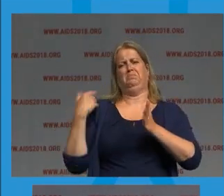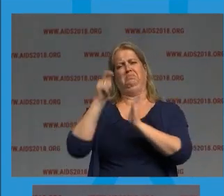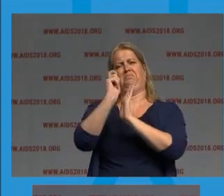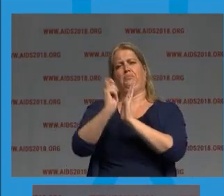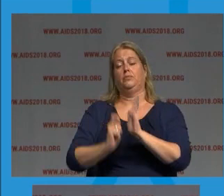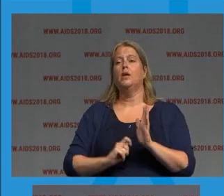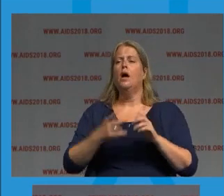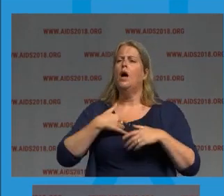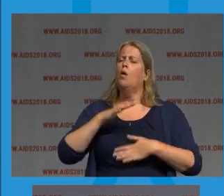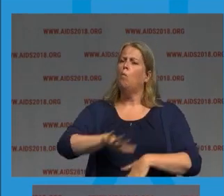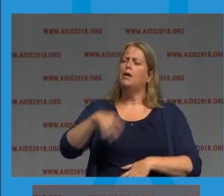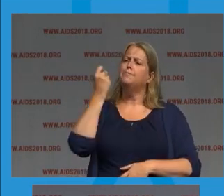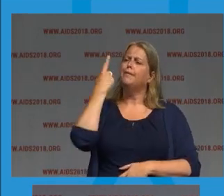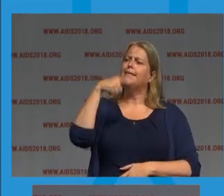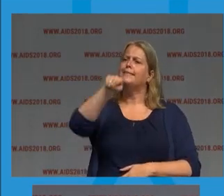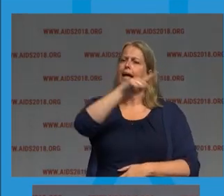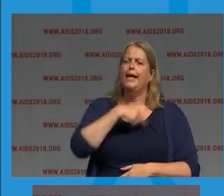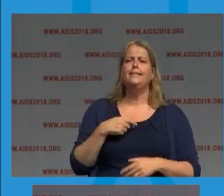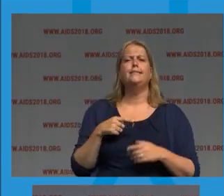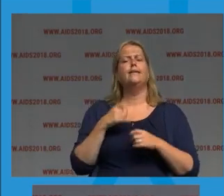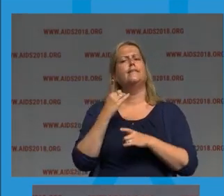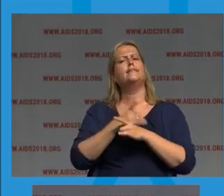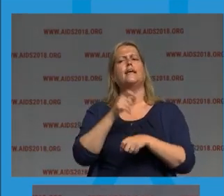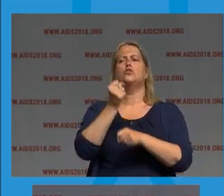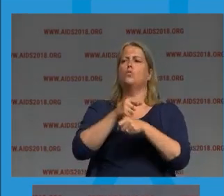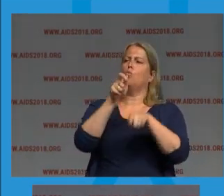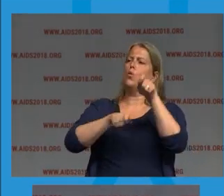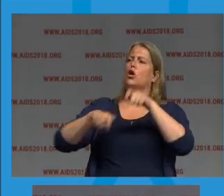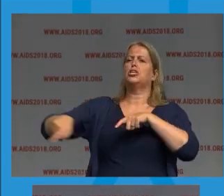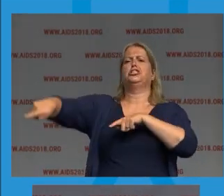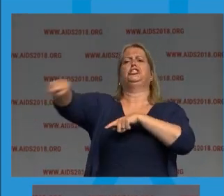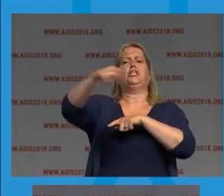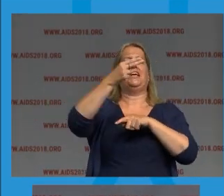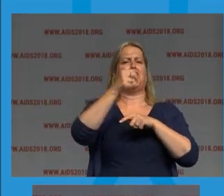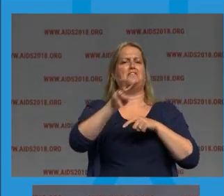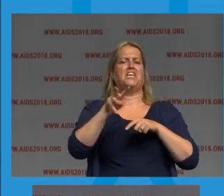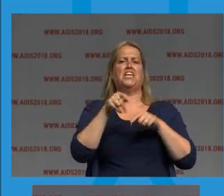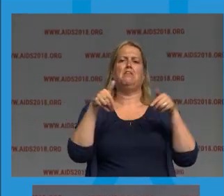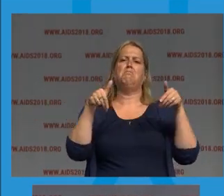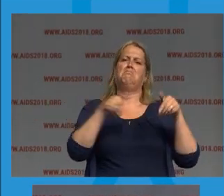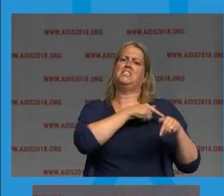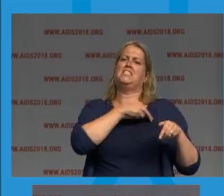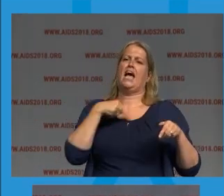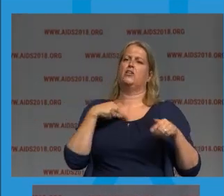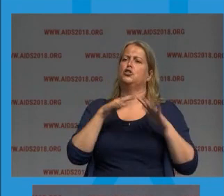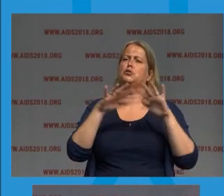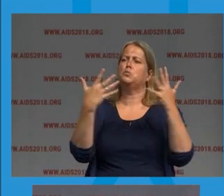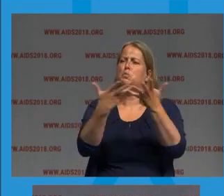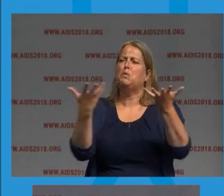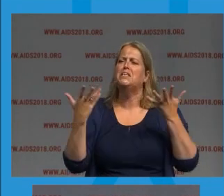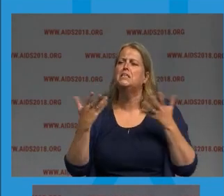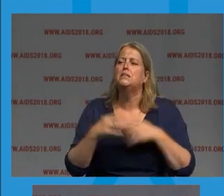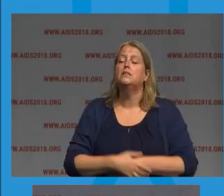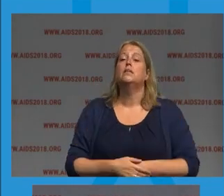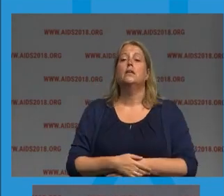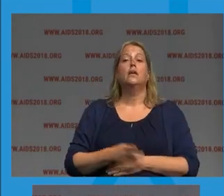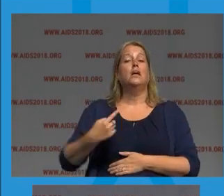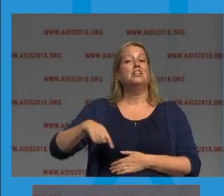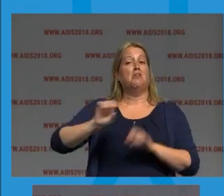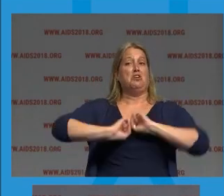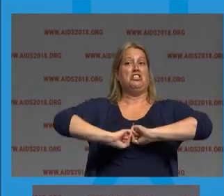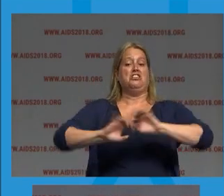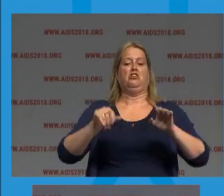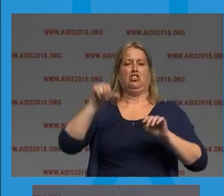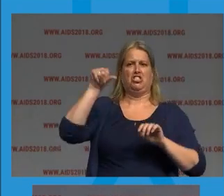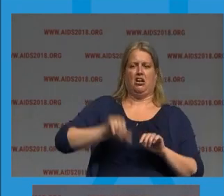is the status of the burden of HIV among sex workers around the world. And I think it is clear now that the epidemic among sex workers in